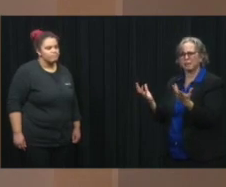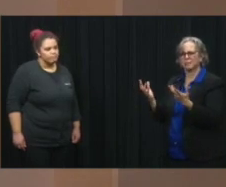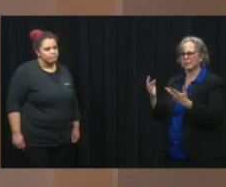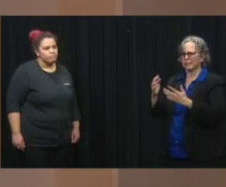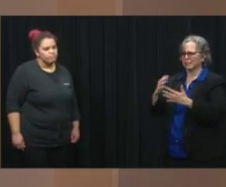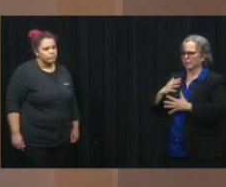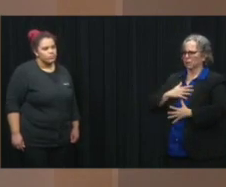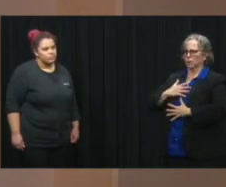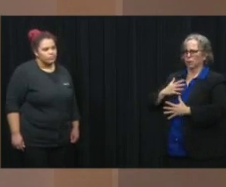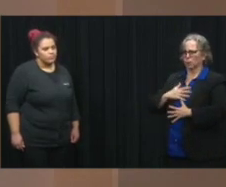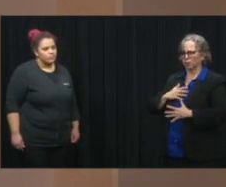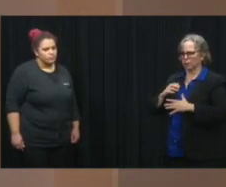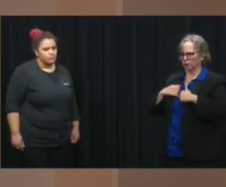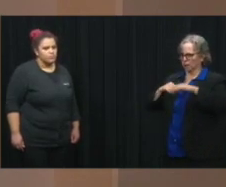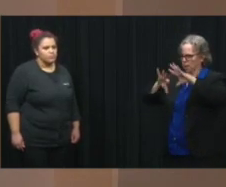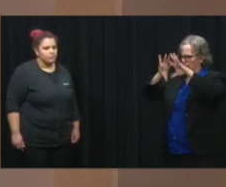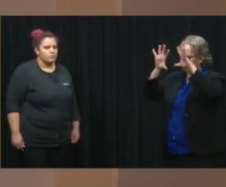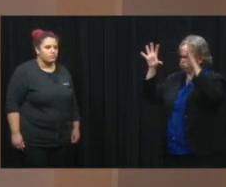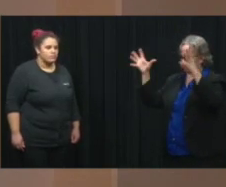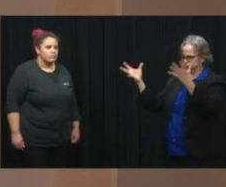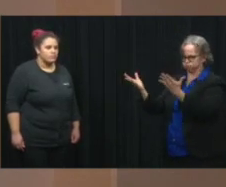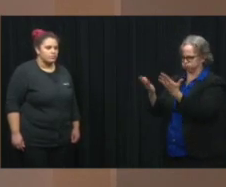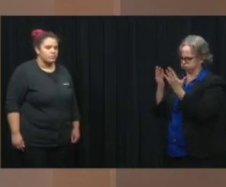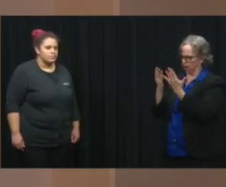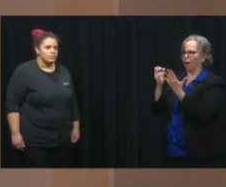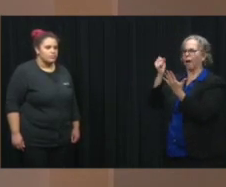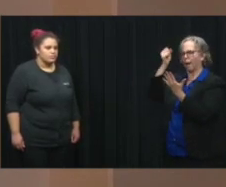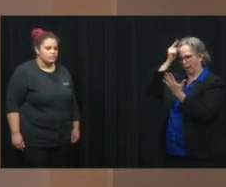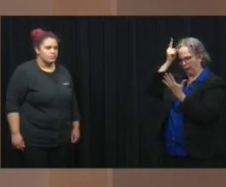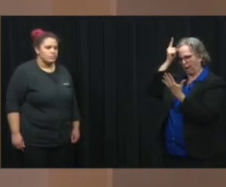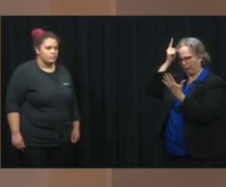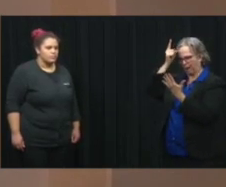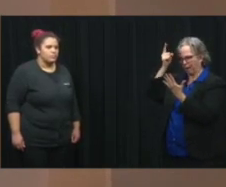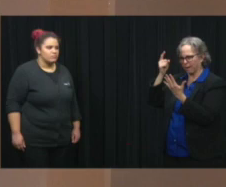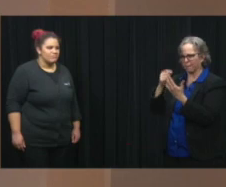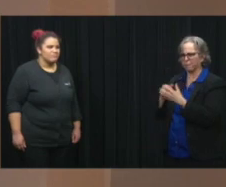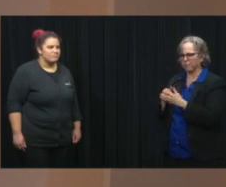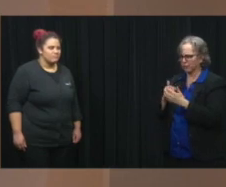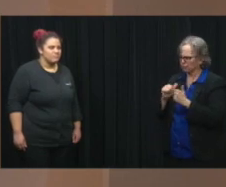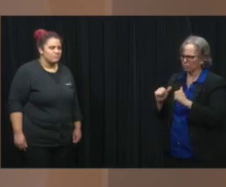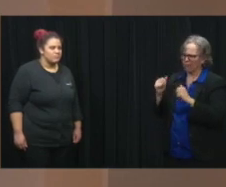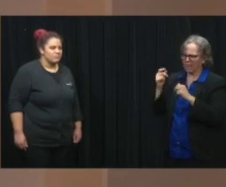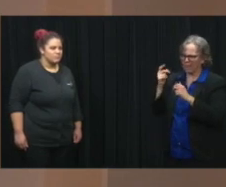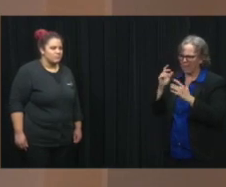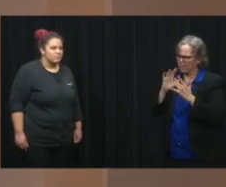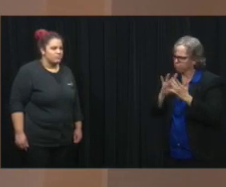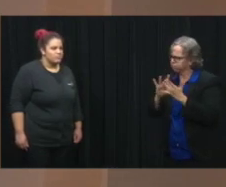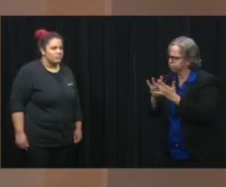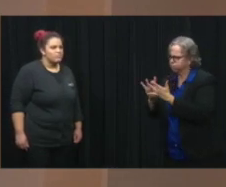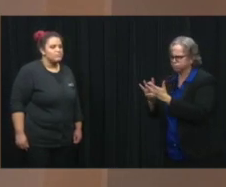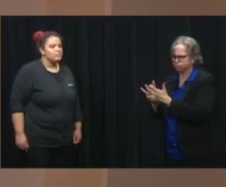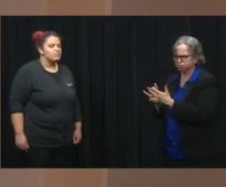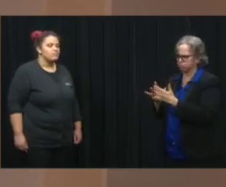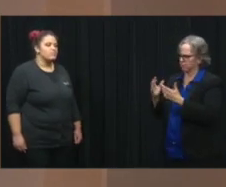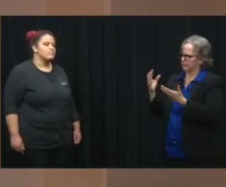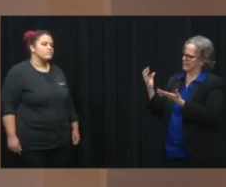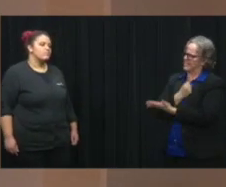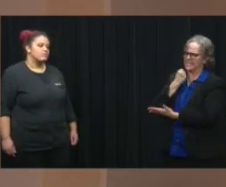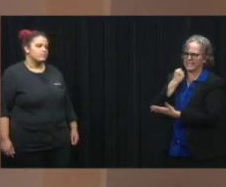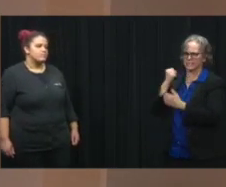are that need to come together, and are pushing every resource we can to bring it to bear. Thank